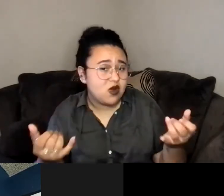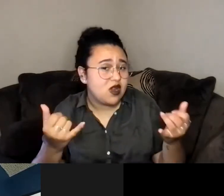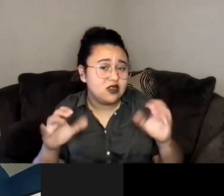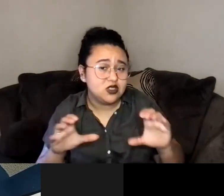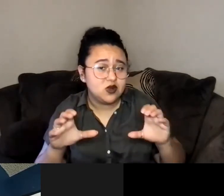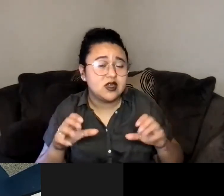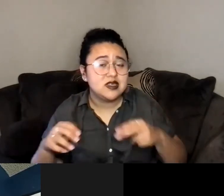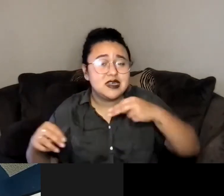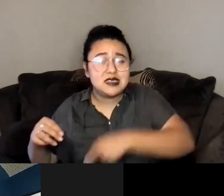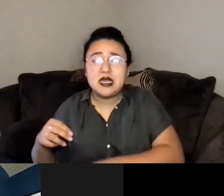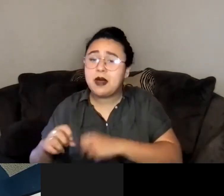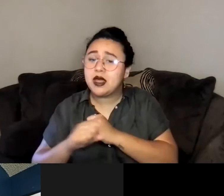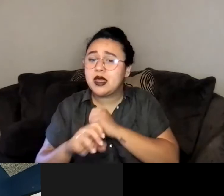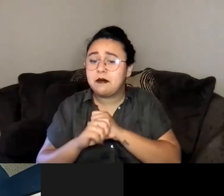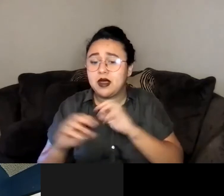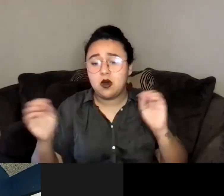seatbelt campaign.